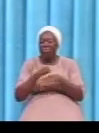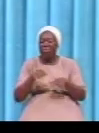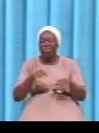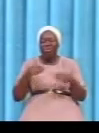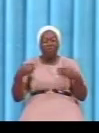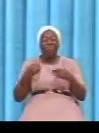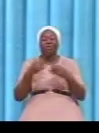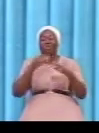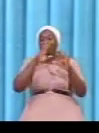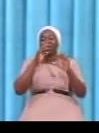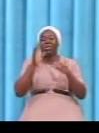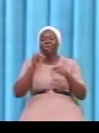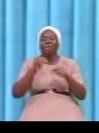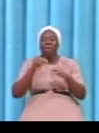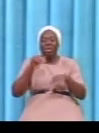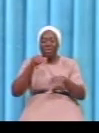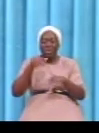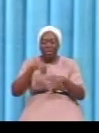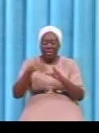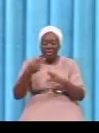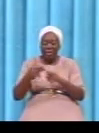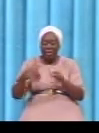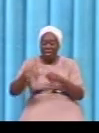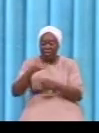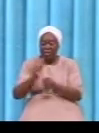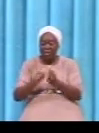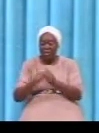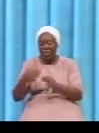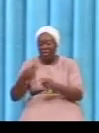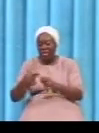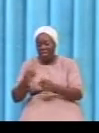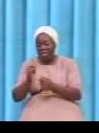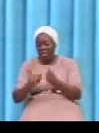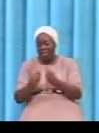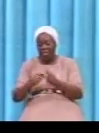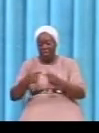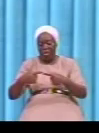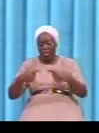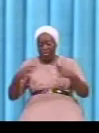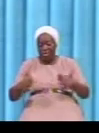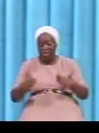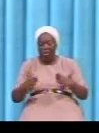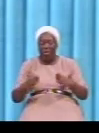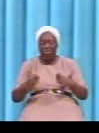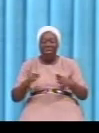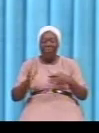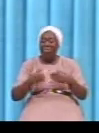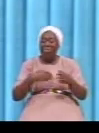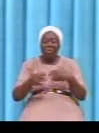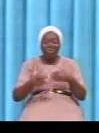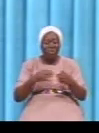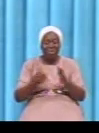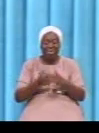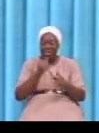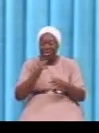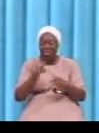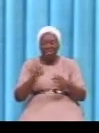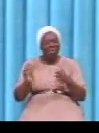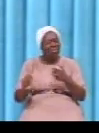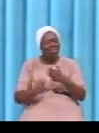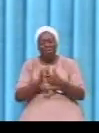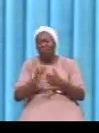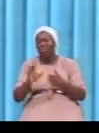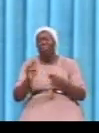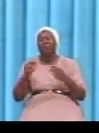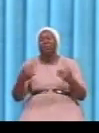all names, every opposition, manipulation, intimidation, invocation, incantation, whatever it is, begin to destroy